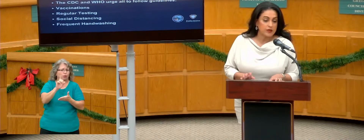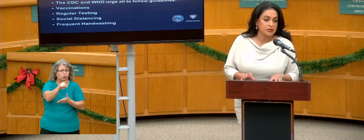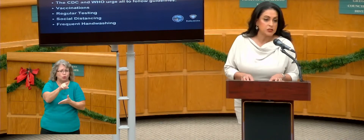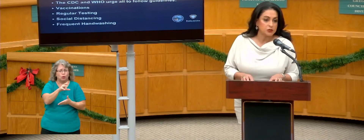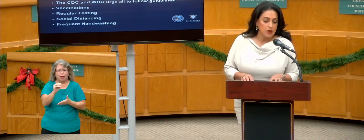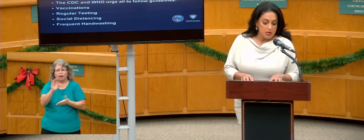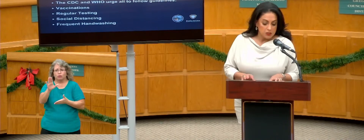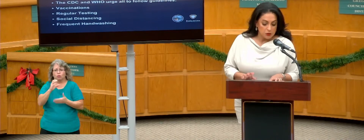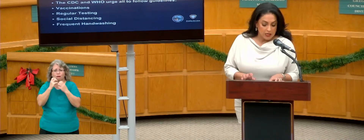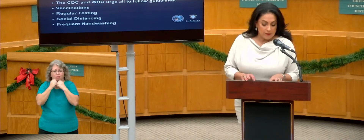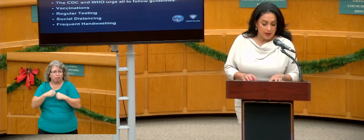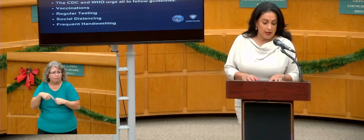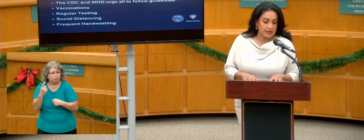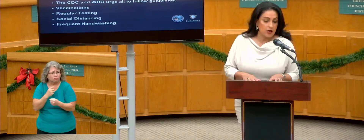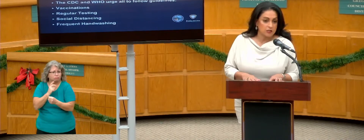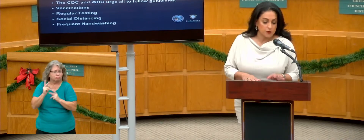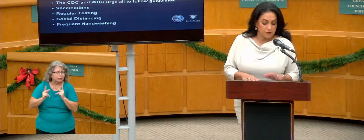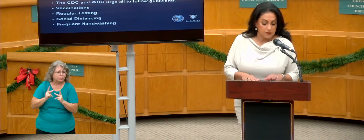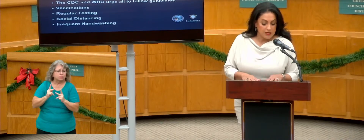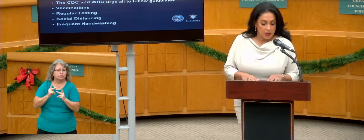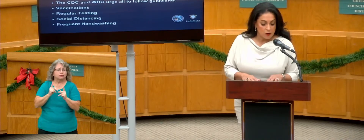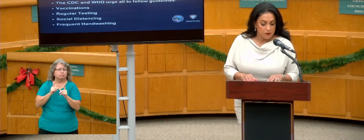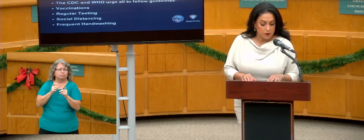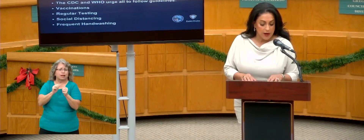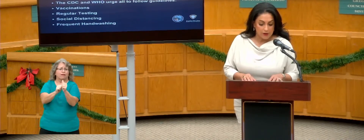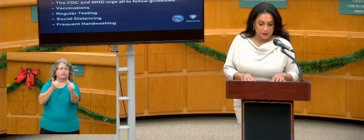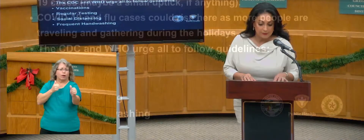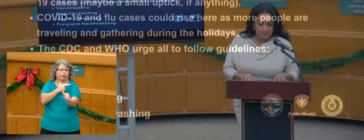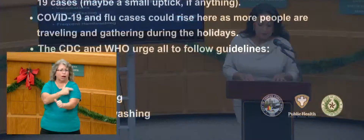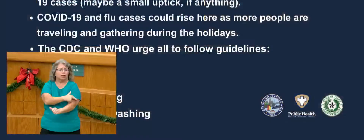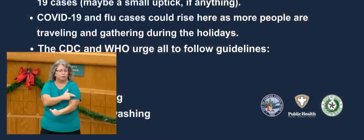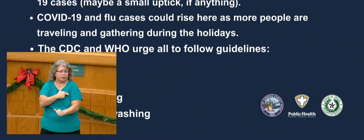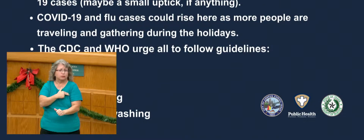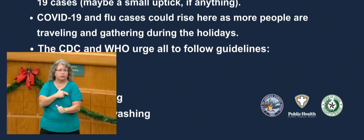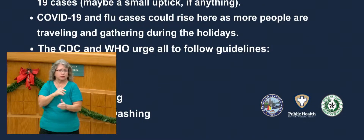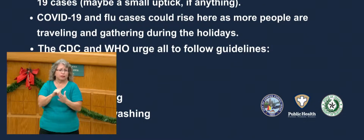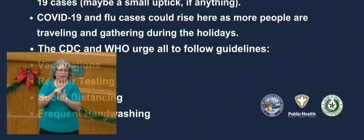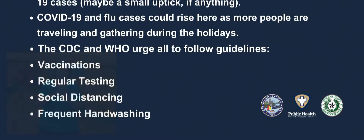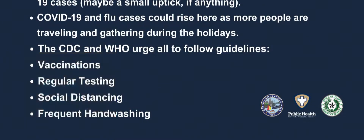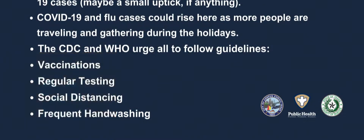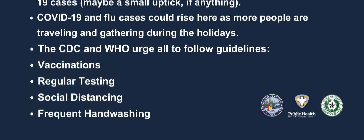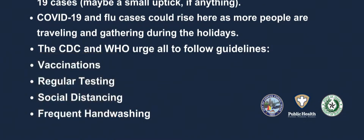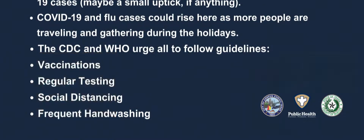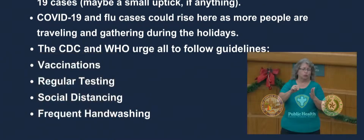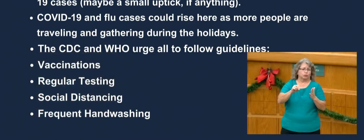what we can do to keep any hospital from being overcrowded.